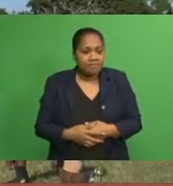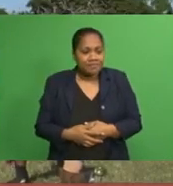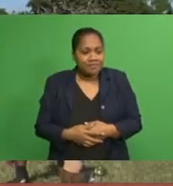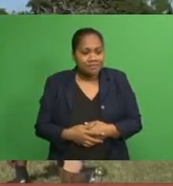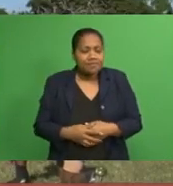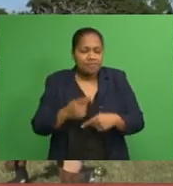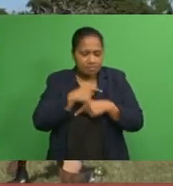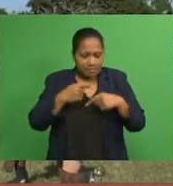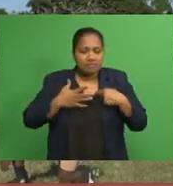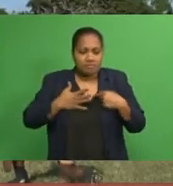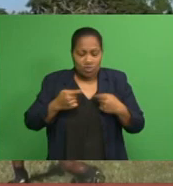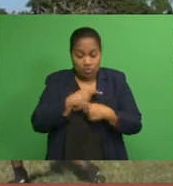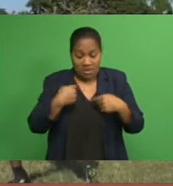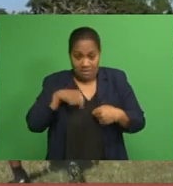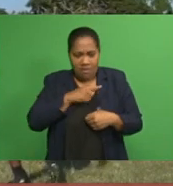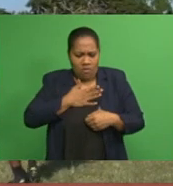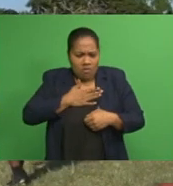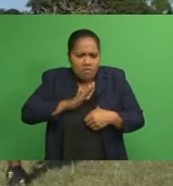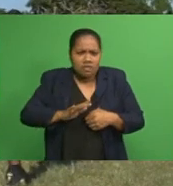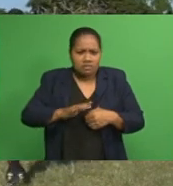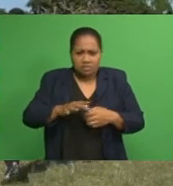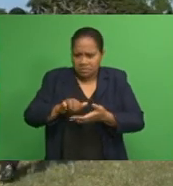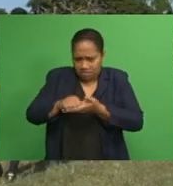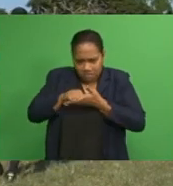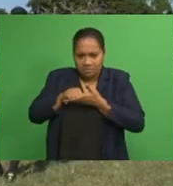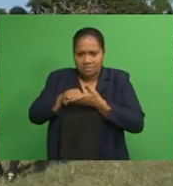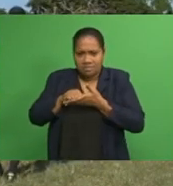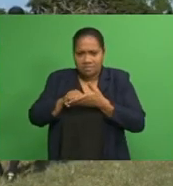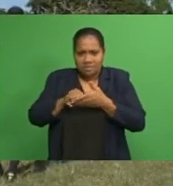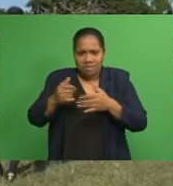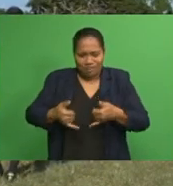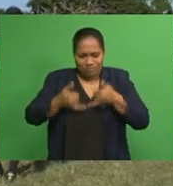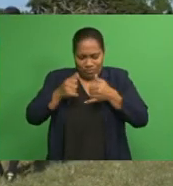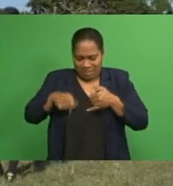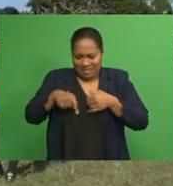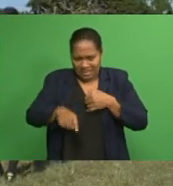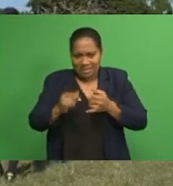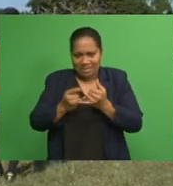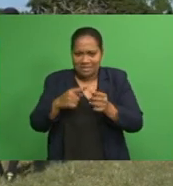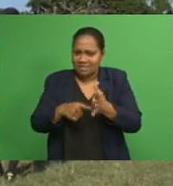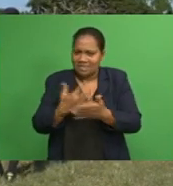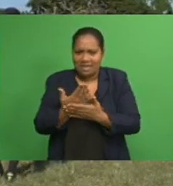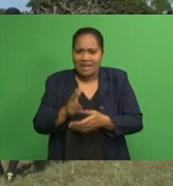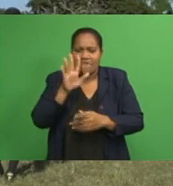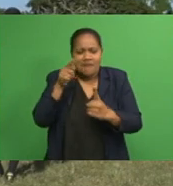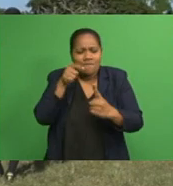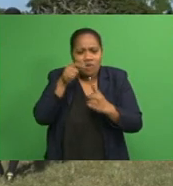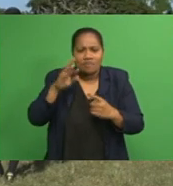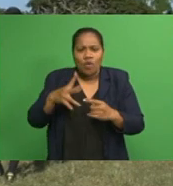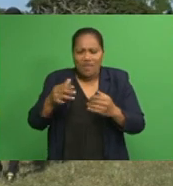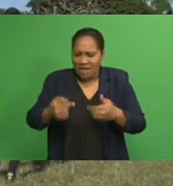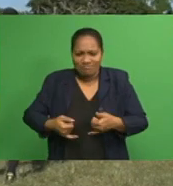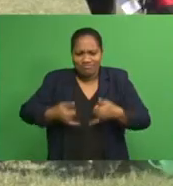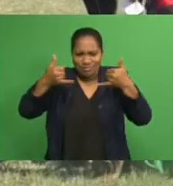We want to keep the Fairbrother trophy this Saturday and also get that 5 points for the Skipper Cup. So it's a crucial match.